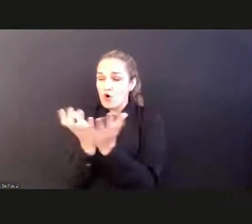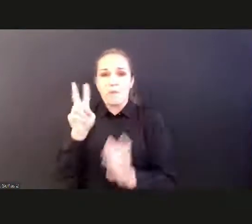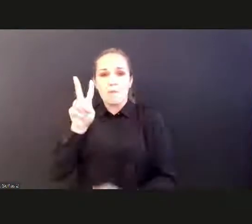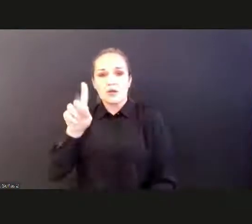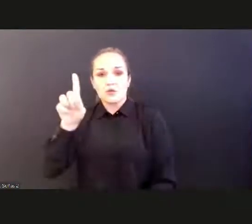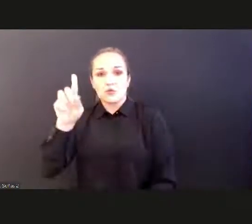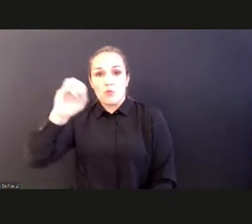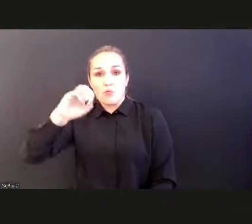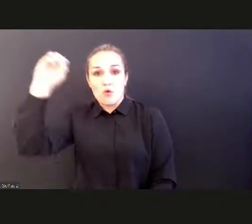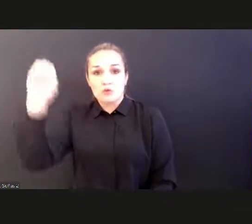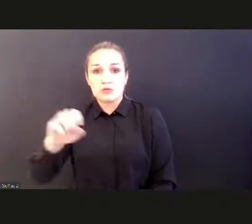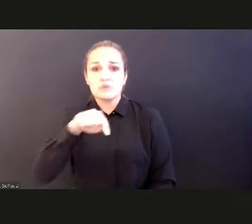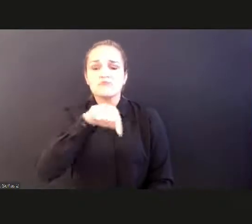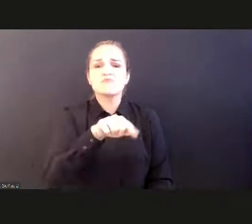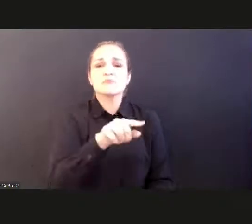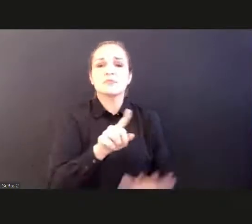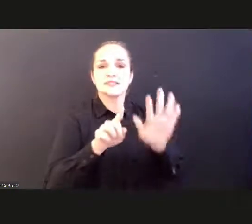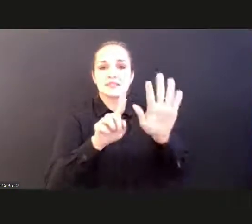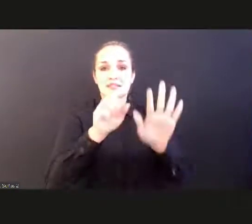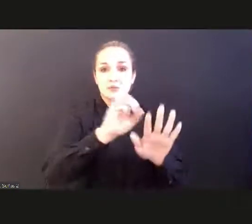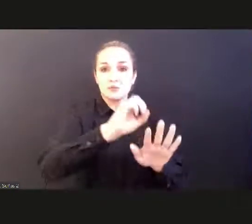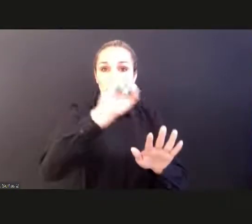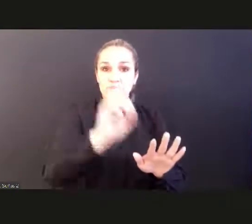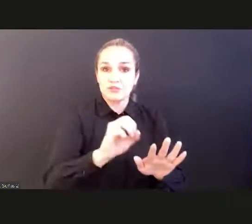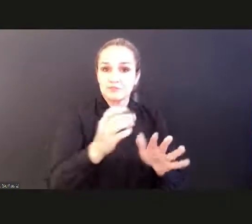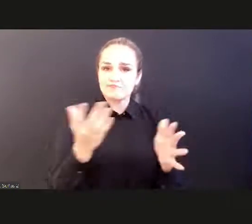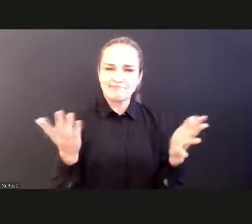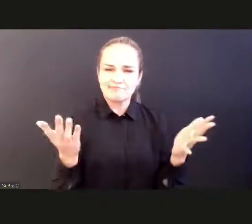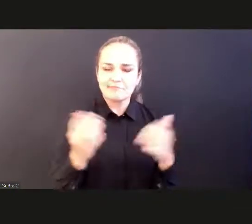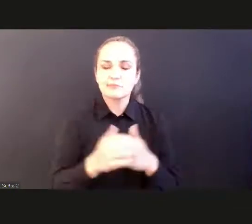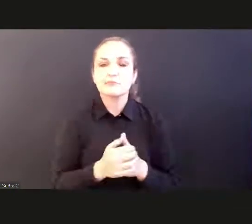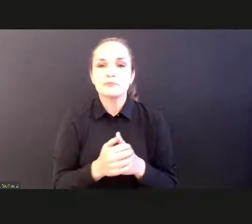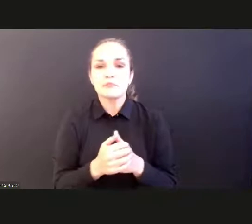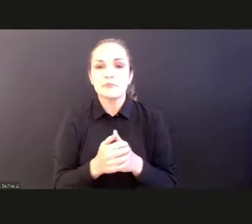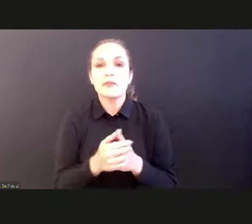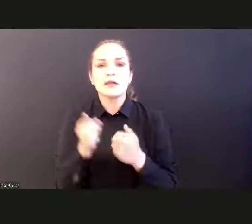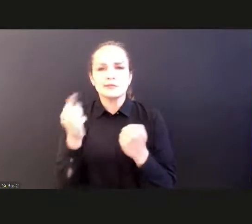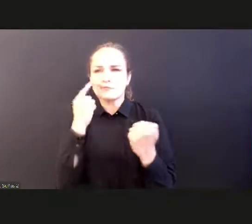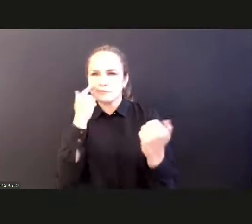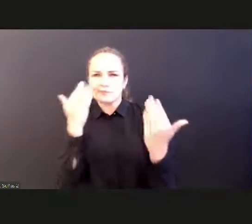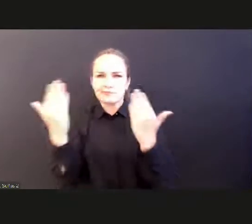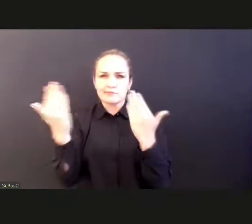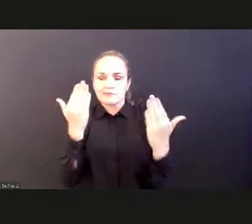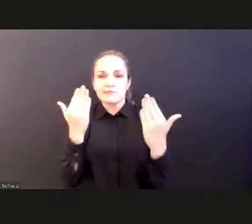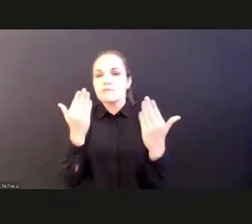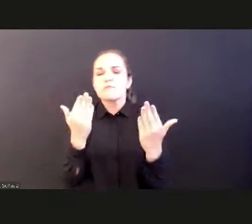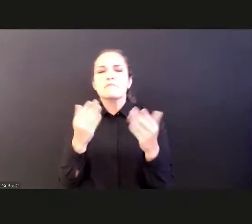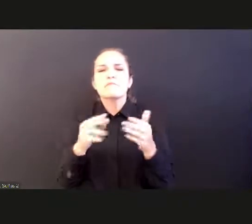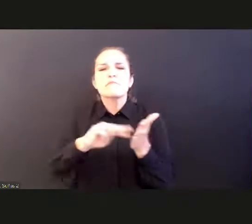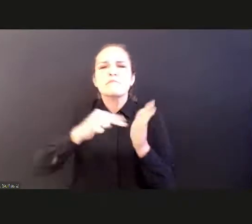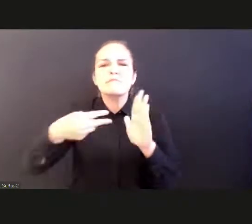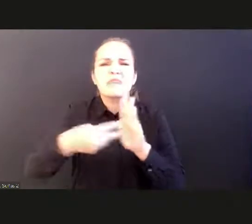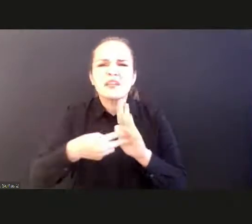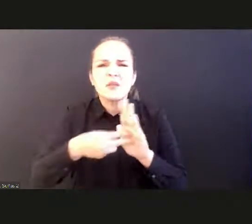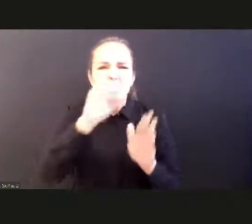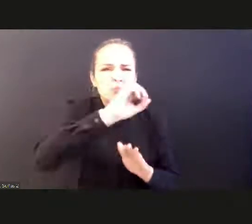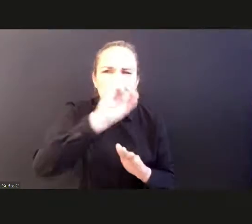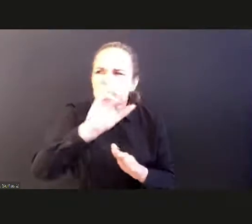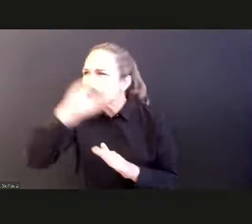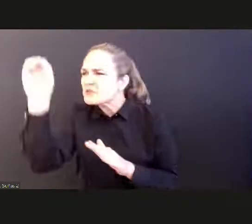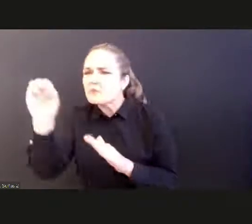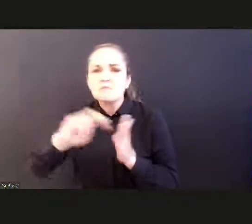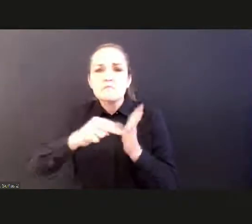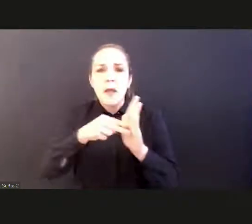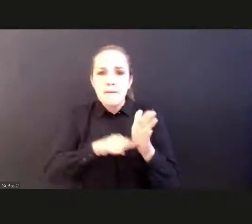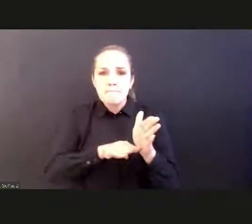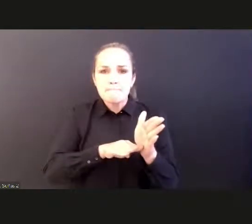of an undiversified, stagnant services economy. So how do we pivot and transform our